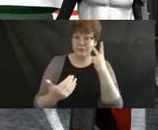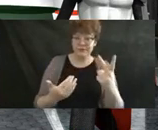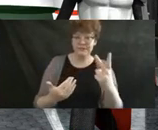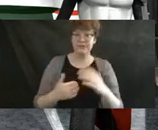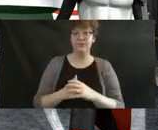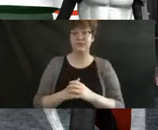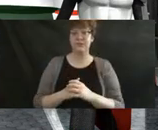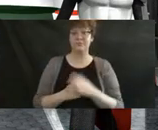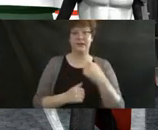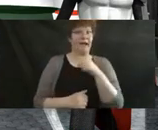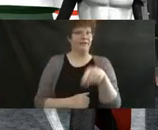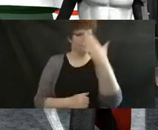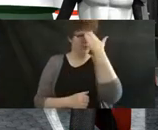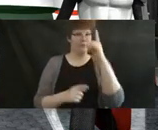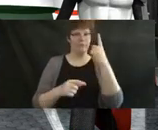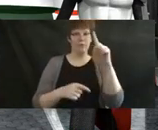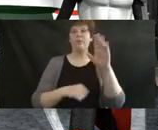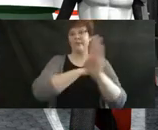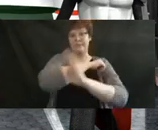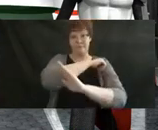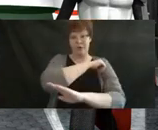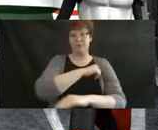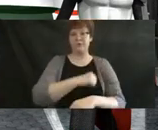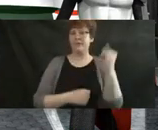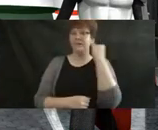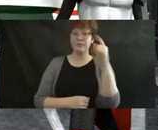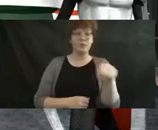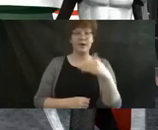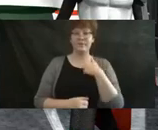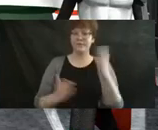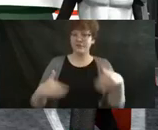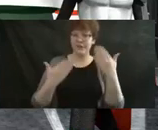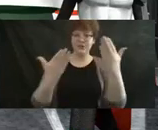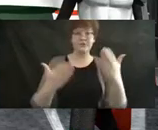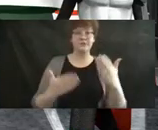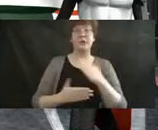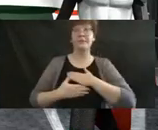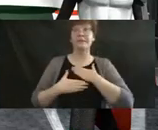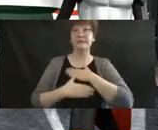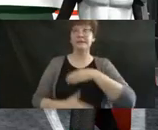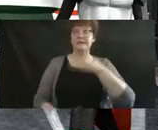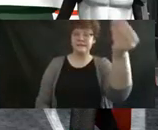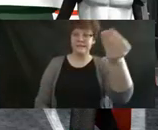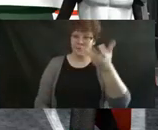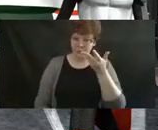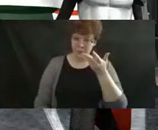If you have any suggestions, I would appreciate it, because I have to finish things up.